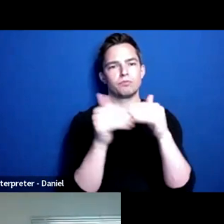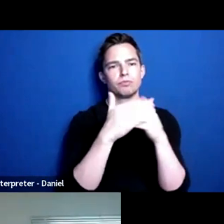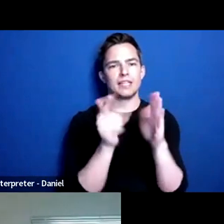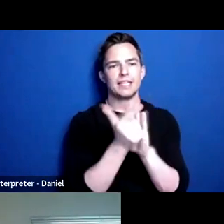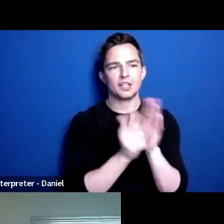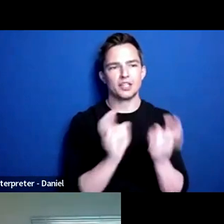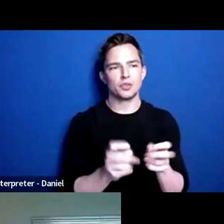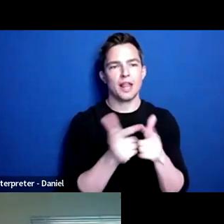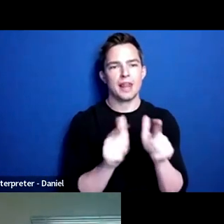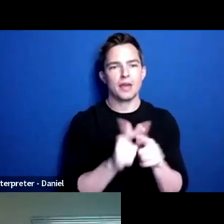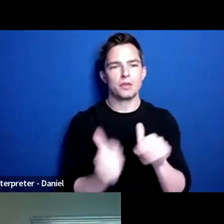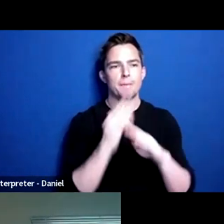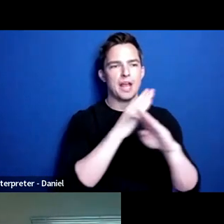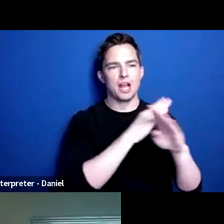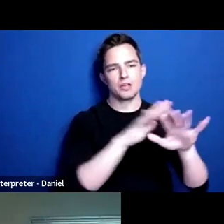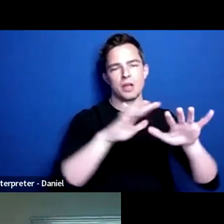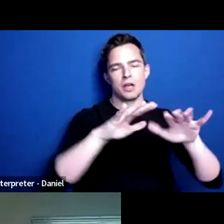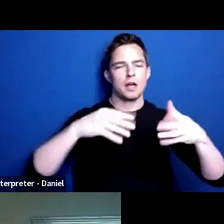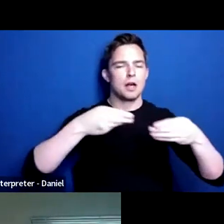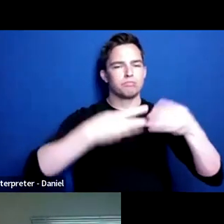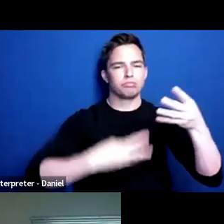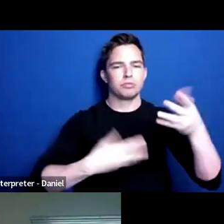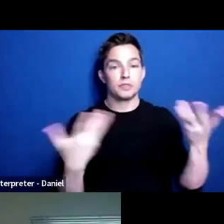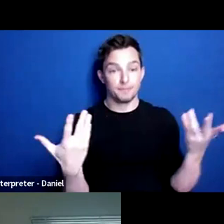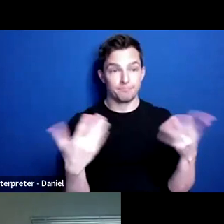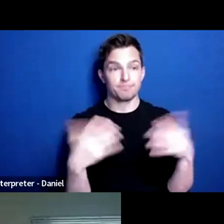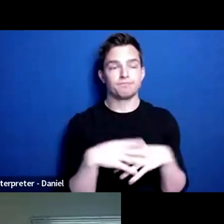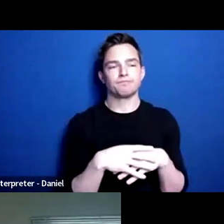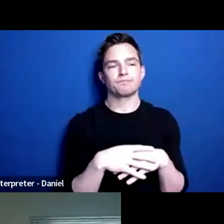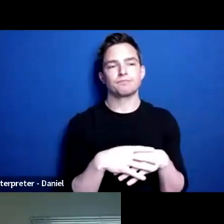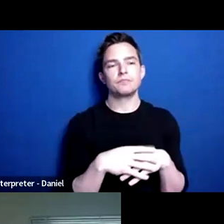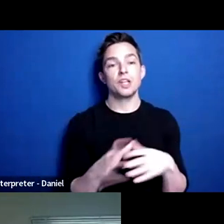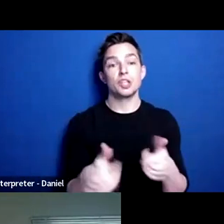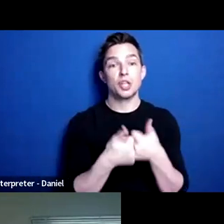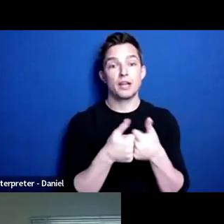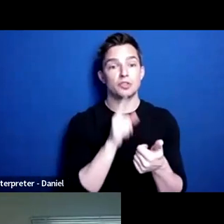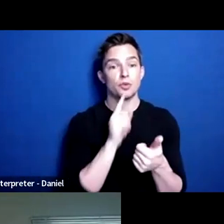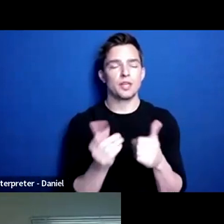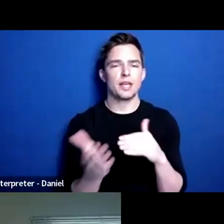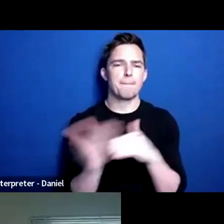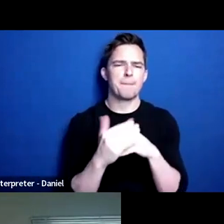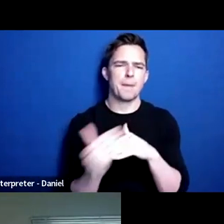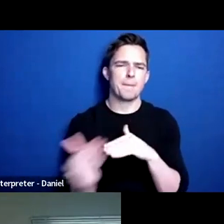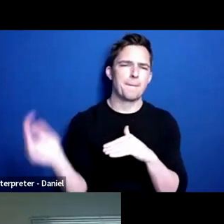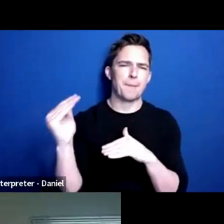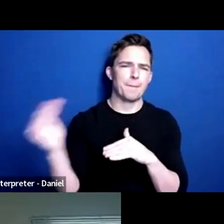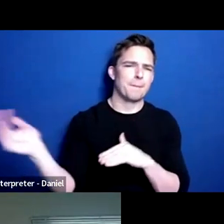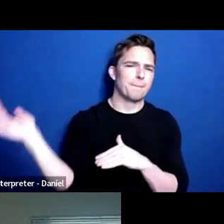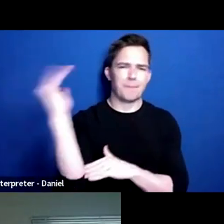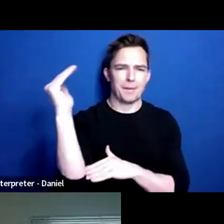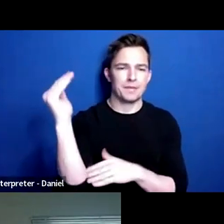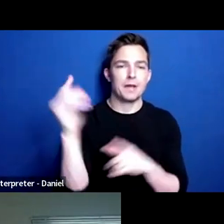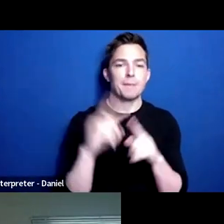barriers, everything else that's going on. And so with this, the challenges are really stacked up high. But we